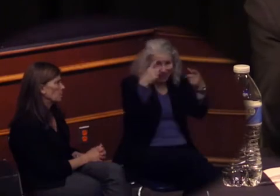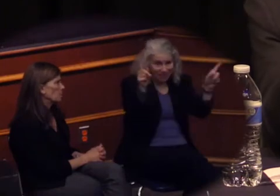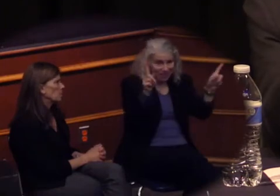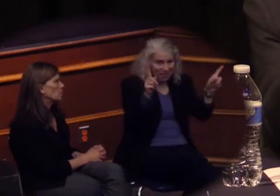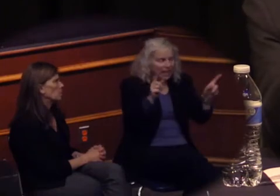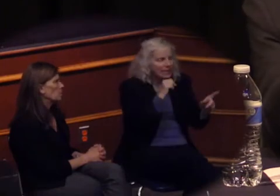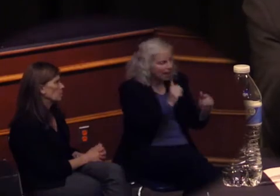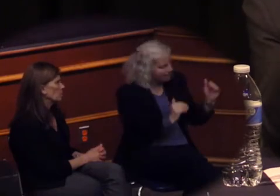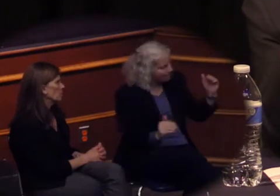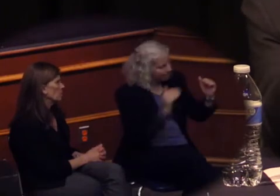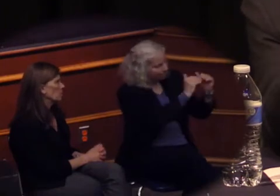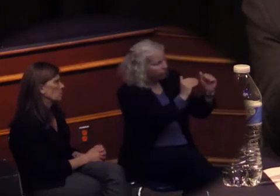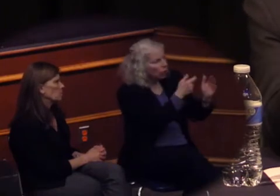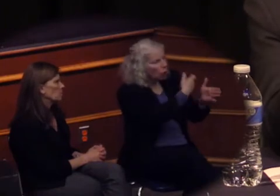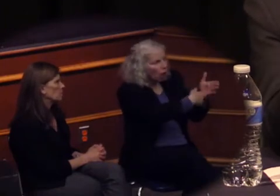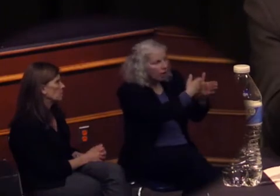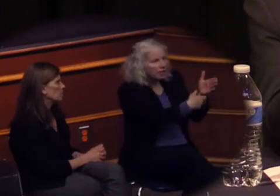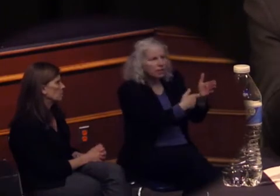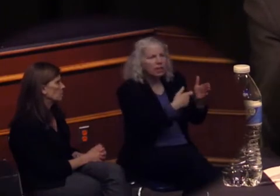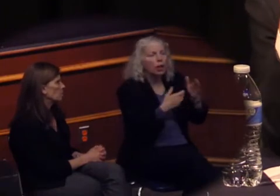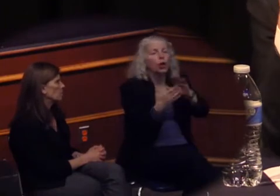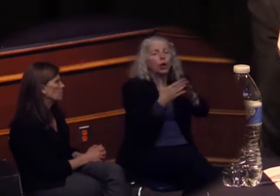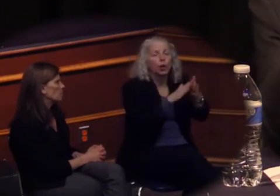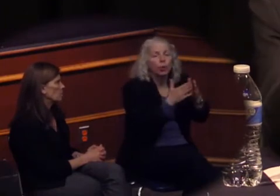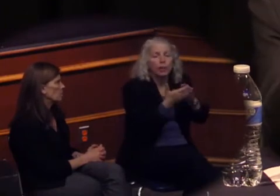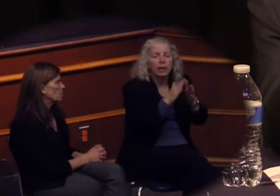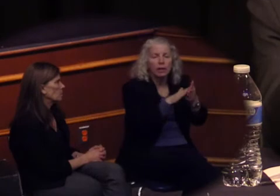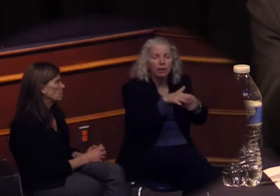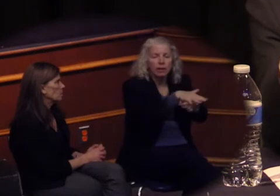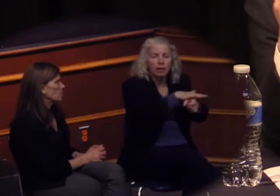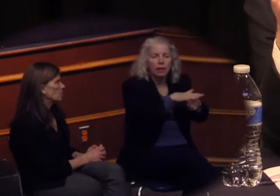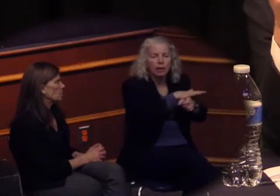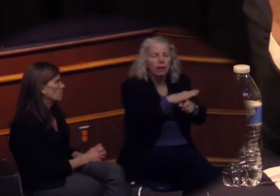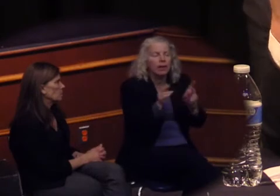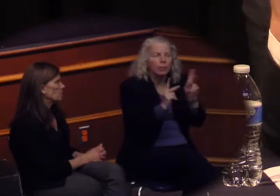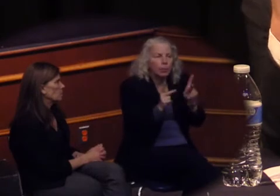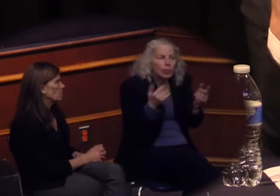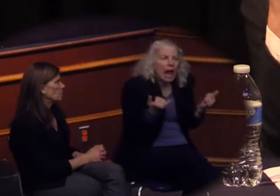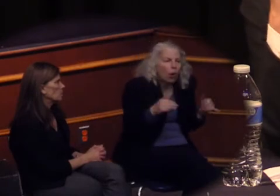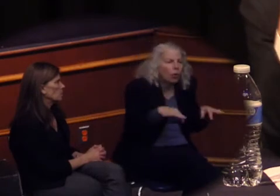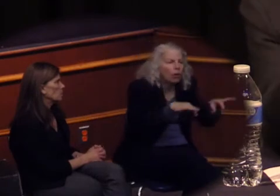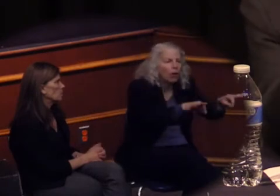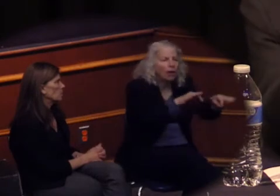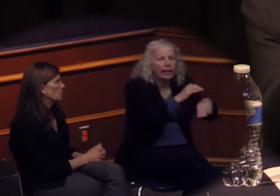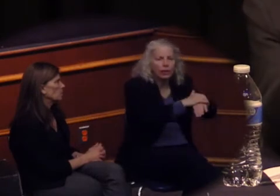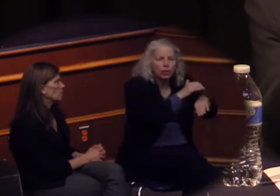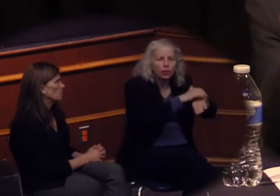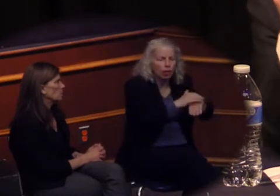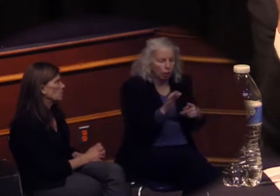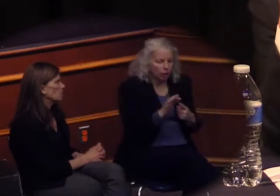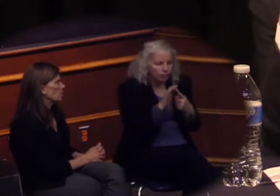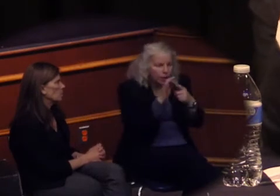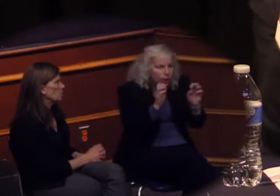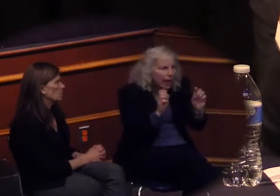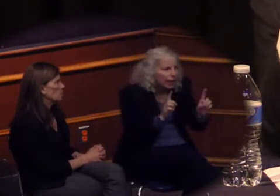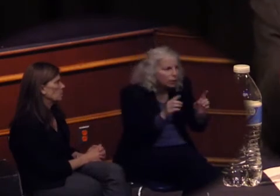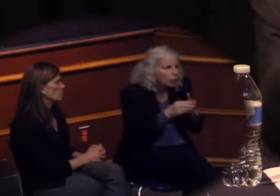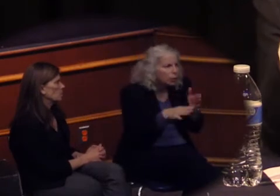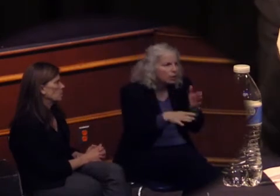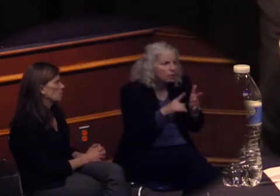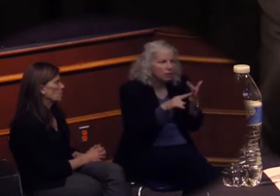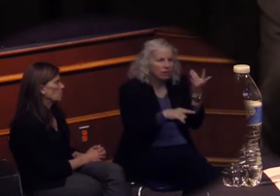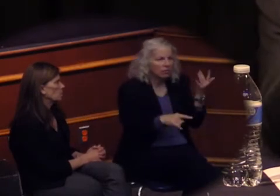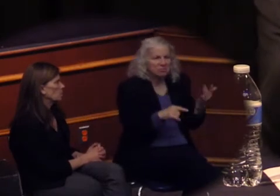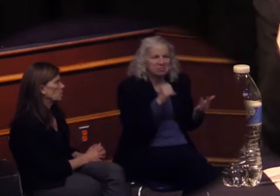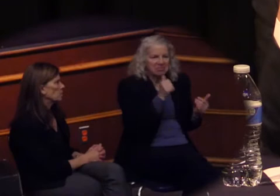costs in lower income districts, and urban districts in particular where there are lots of English language learners, special education students, and